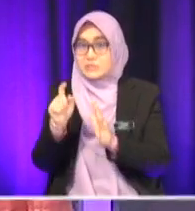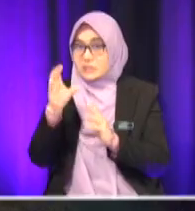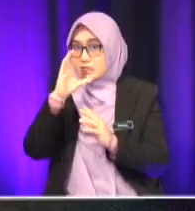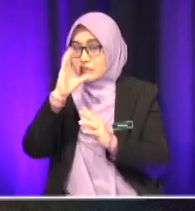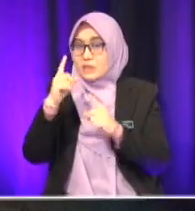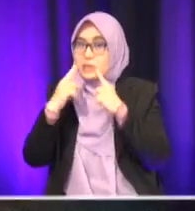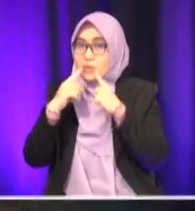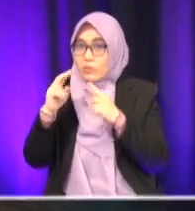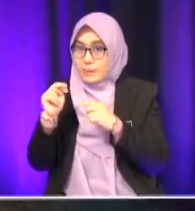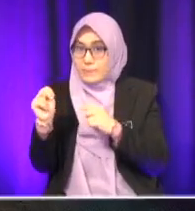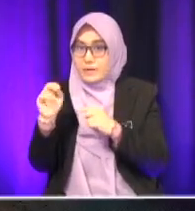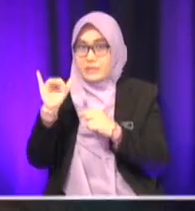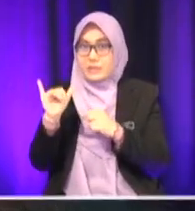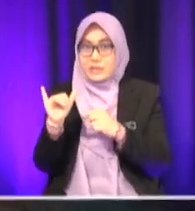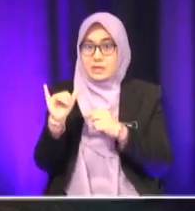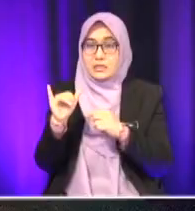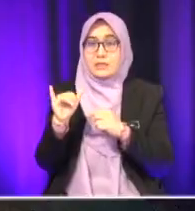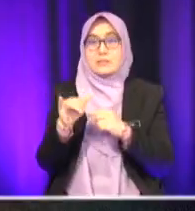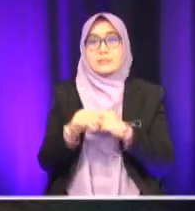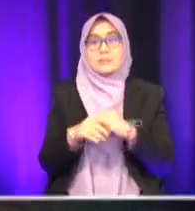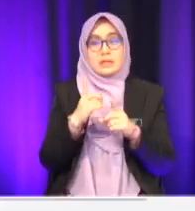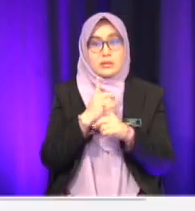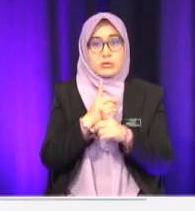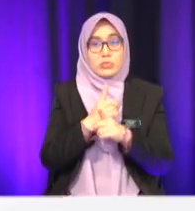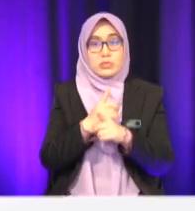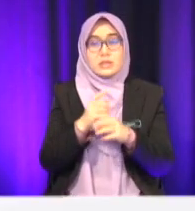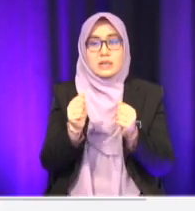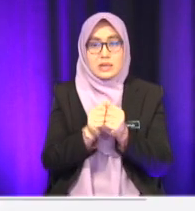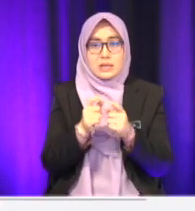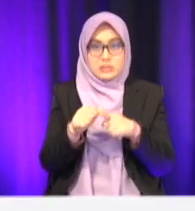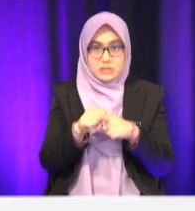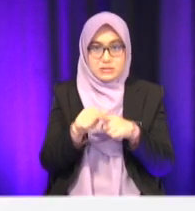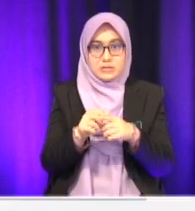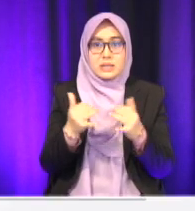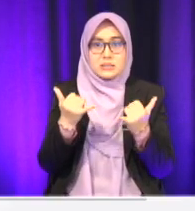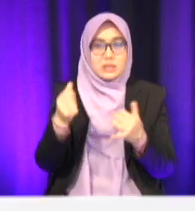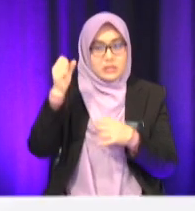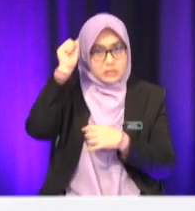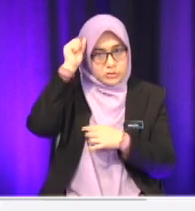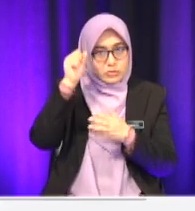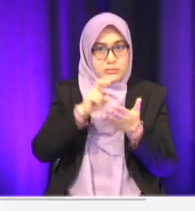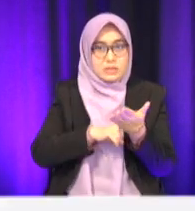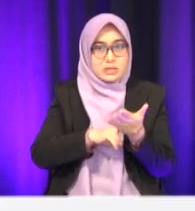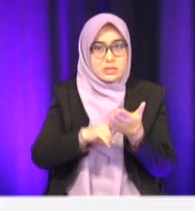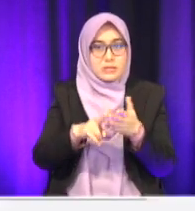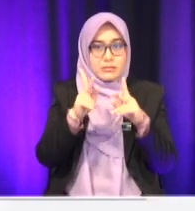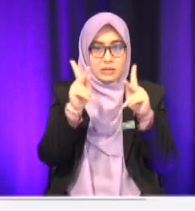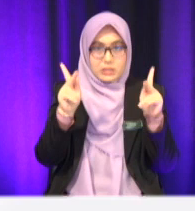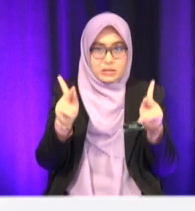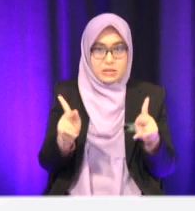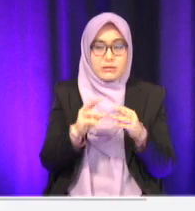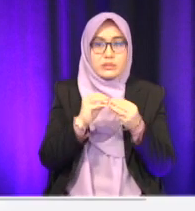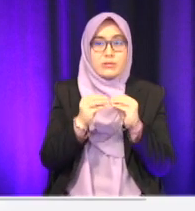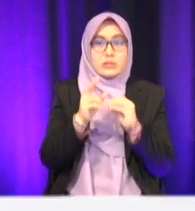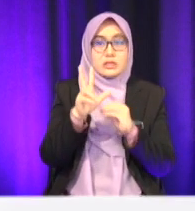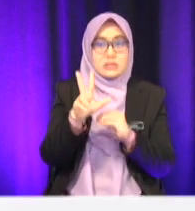The activity that had the most impact on me dealt with learning not to judge others based on looks or position. And then number 29 is